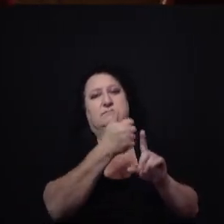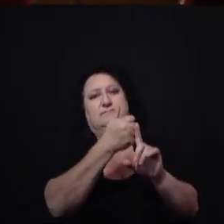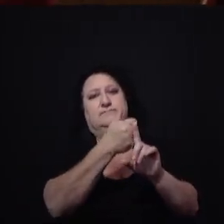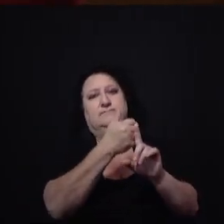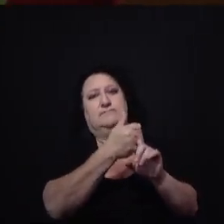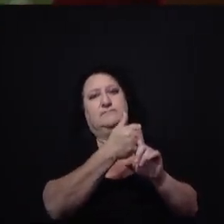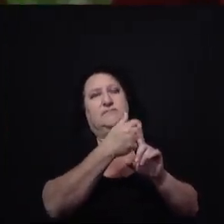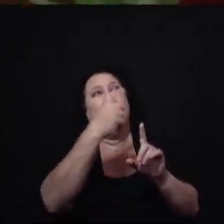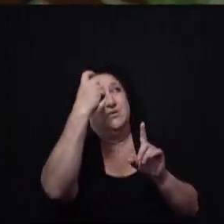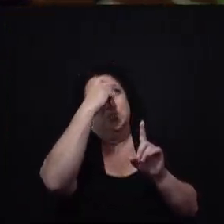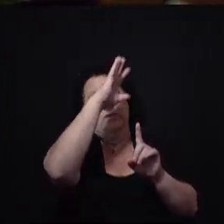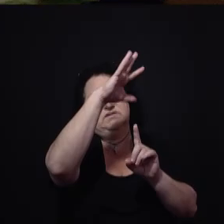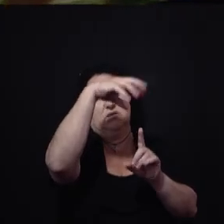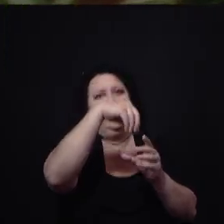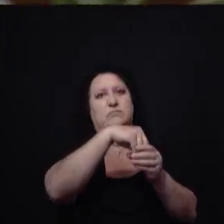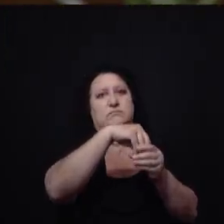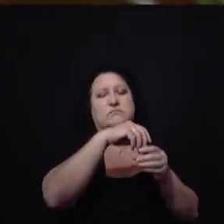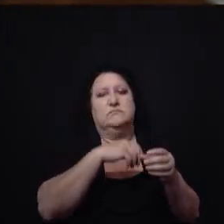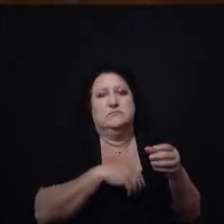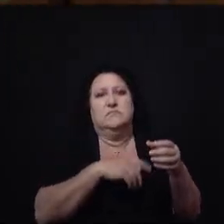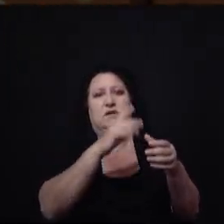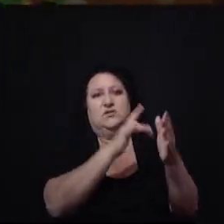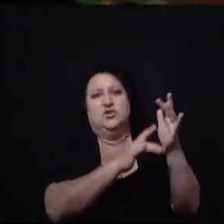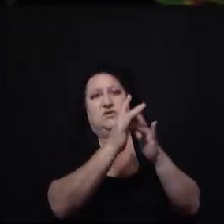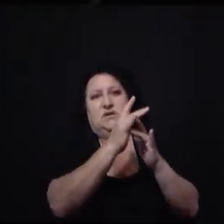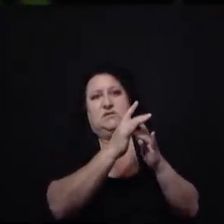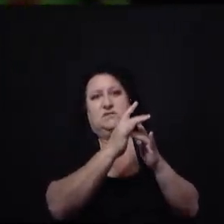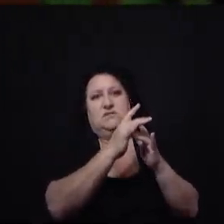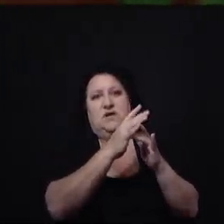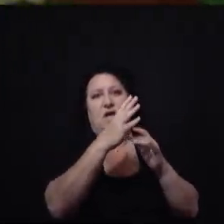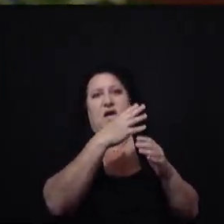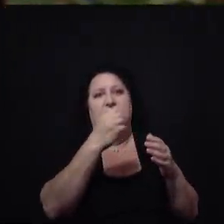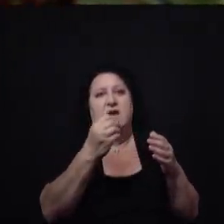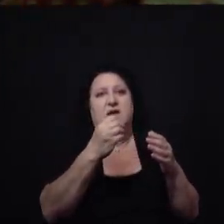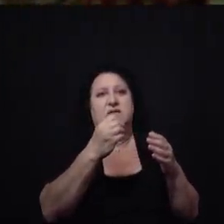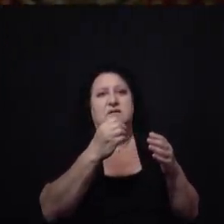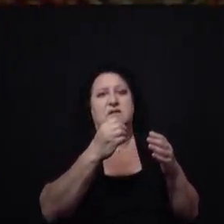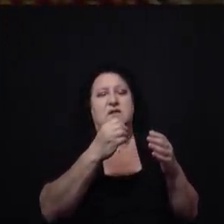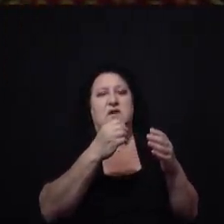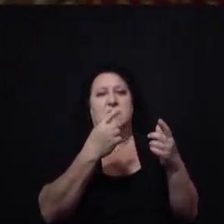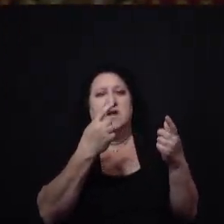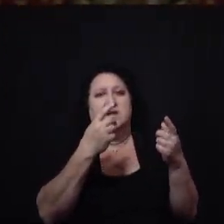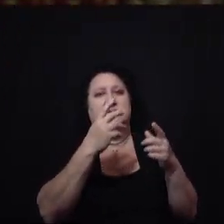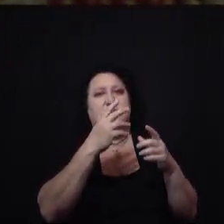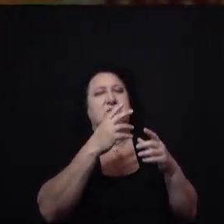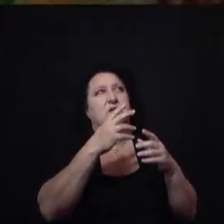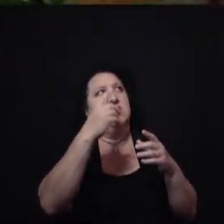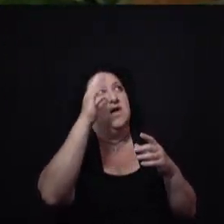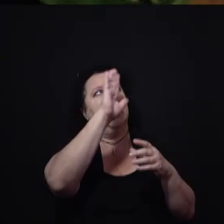the wisdom of God is Jesus Christ embodied upon the cross.